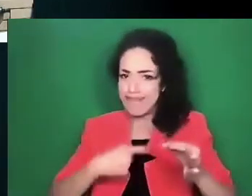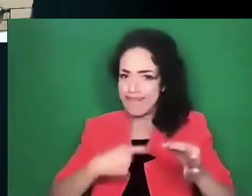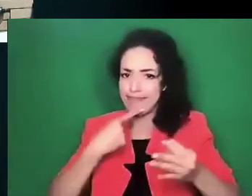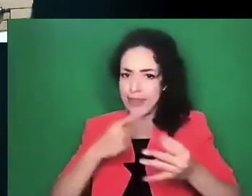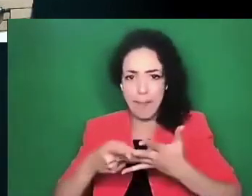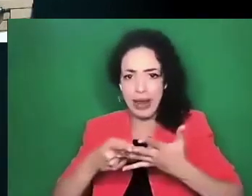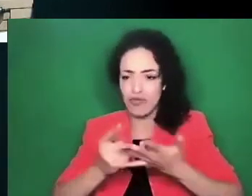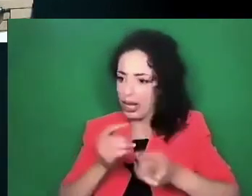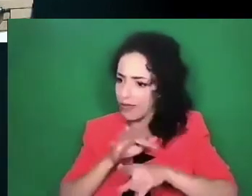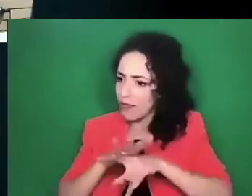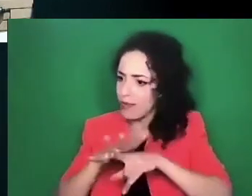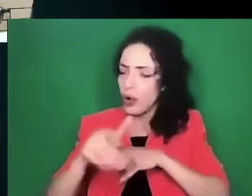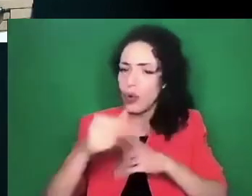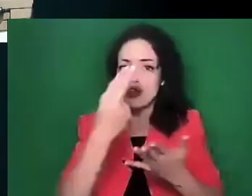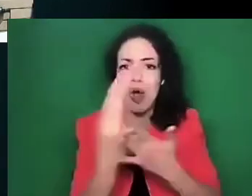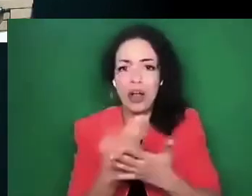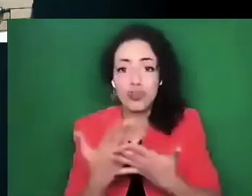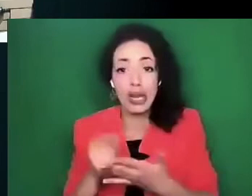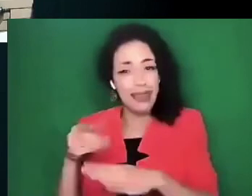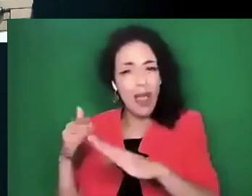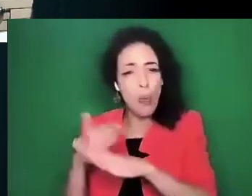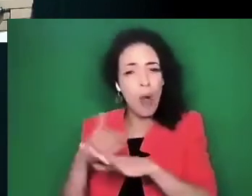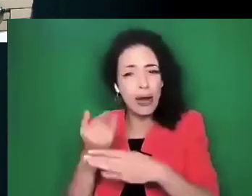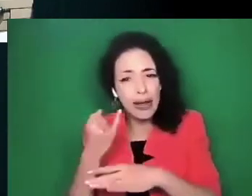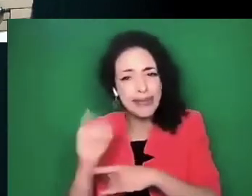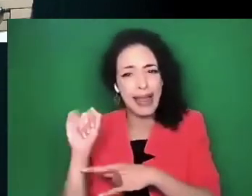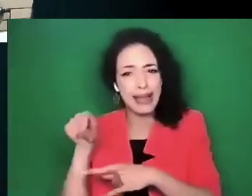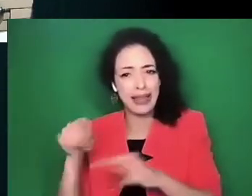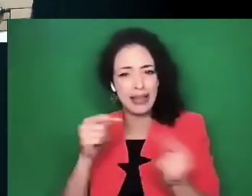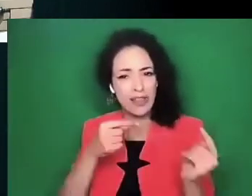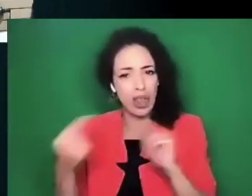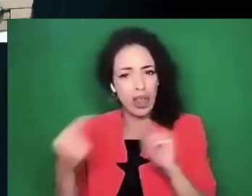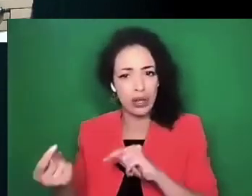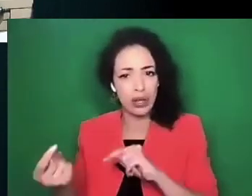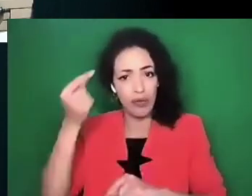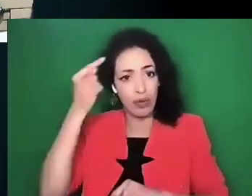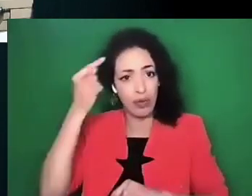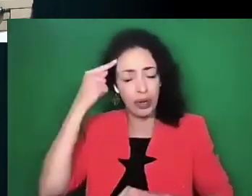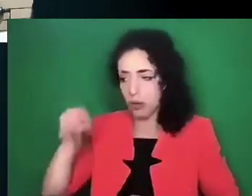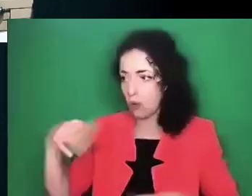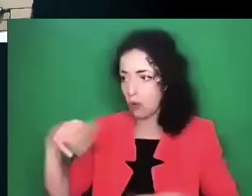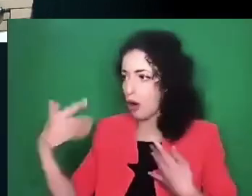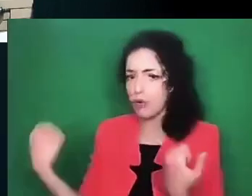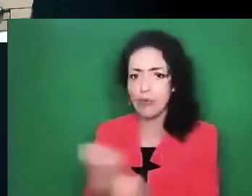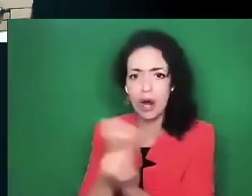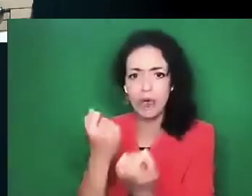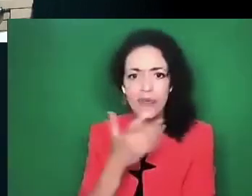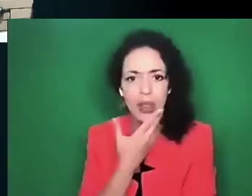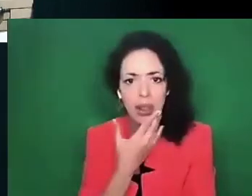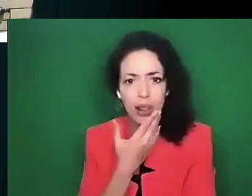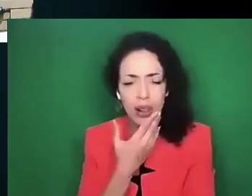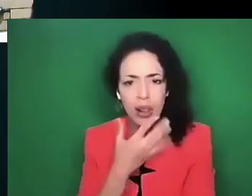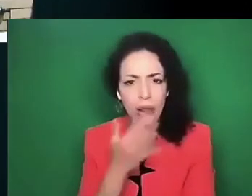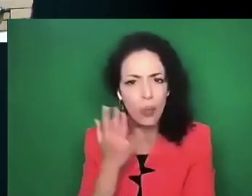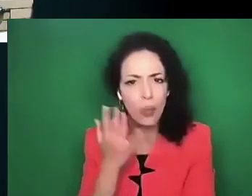politics driven kind of practice, which I find extremely powerful, because when you work together and you're not allowing a larger system to